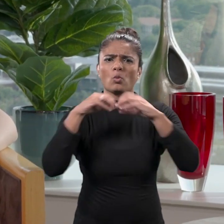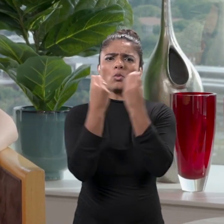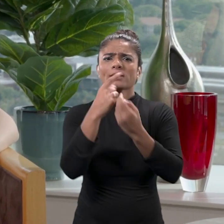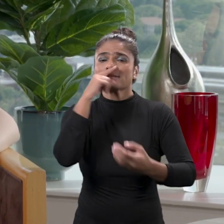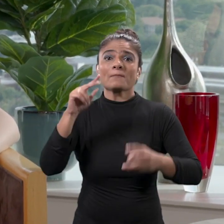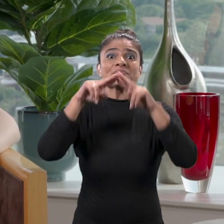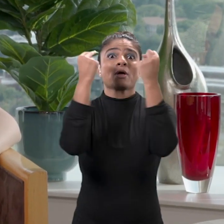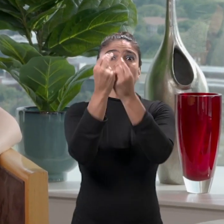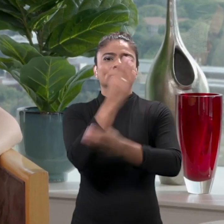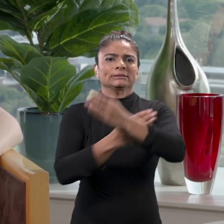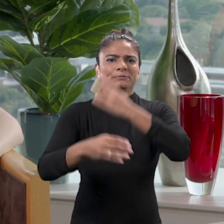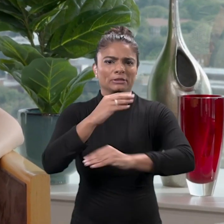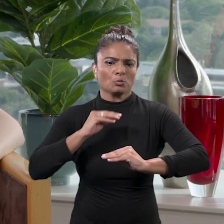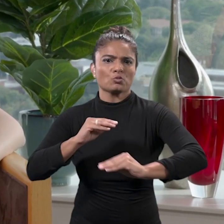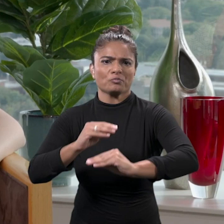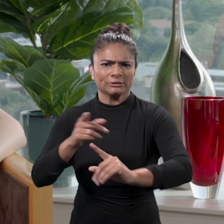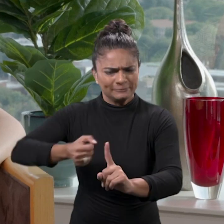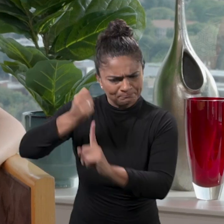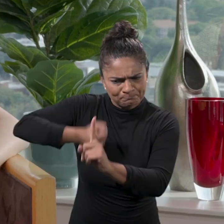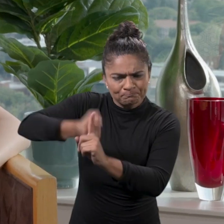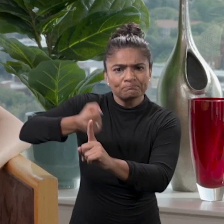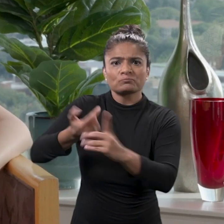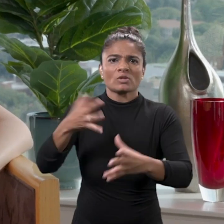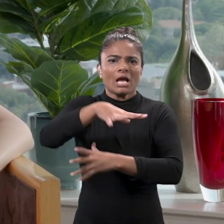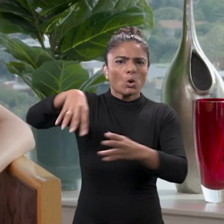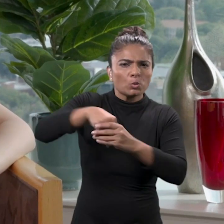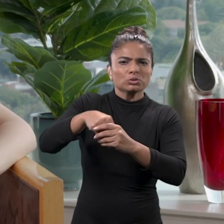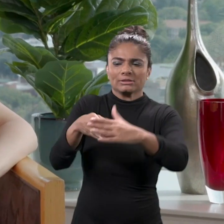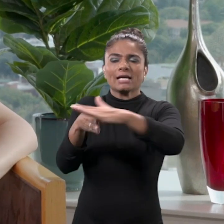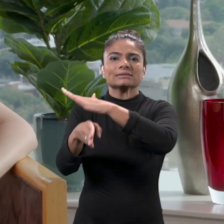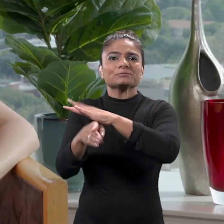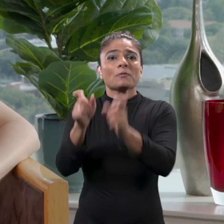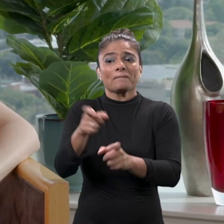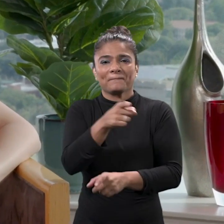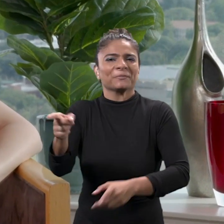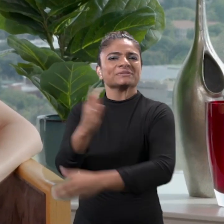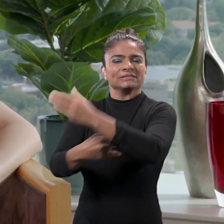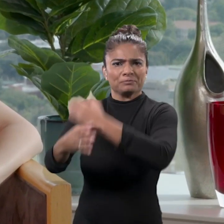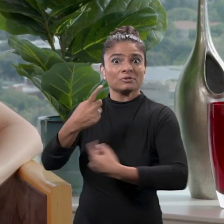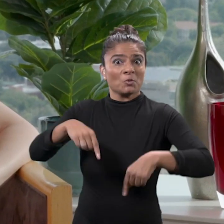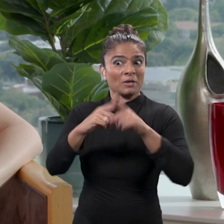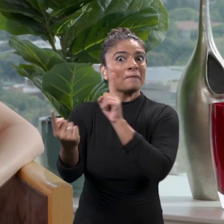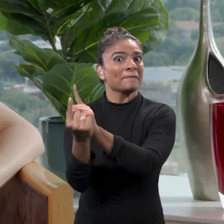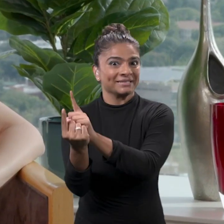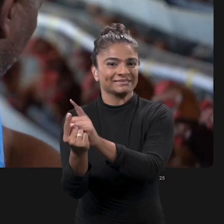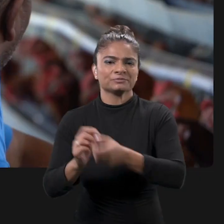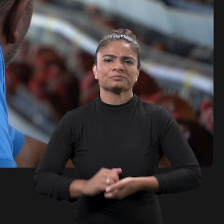organisasie genaamd National Disability Movement wat pleit vir insluiting en toeganklikheid vir mense met gestremthede. Let's meet